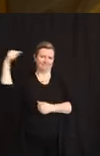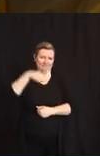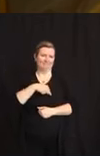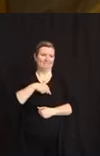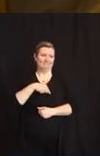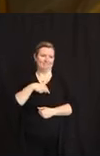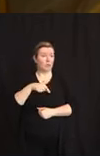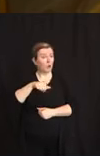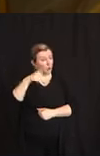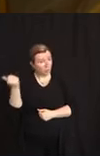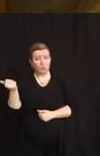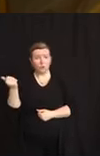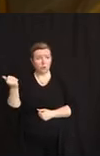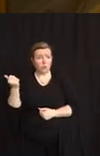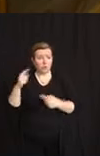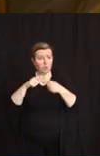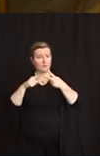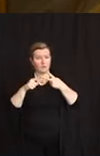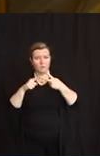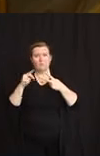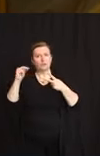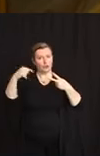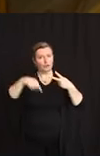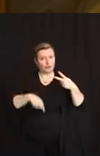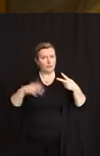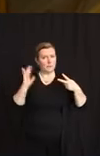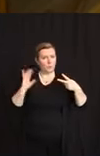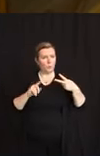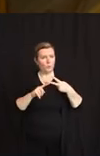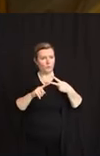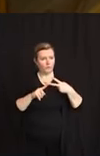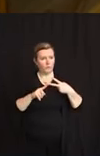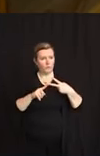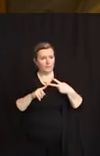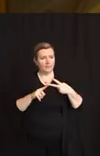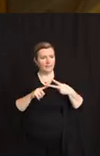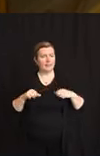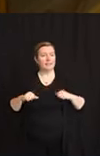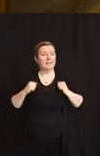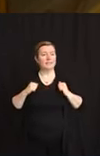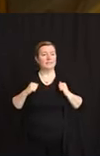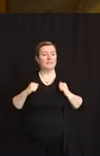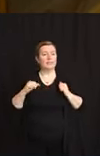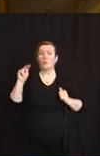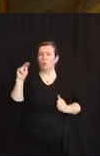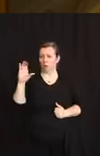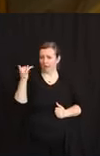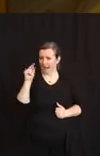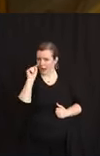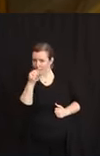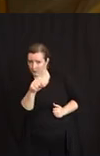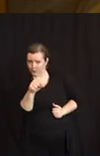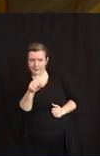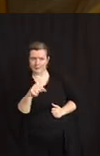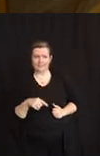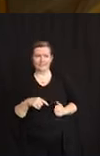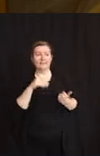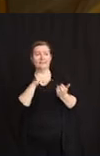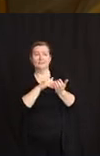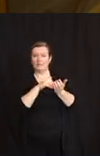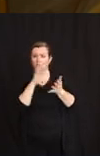help and traveled from his home in North Carolina to give back to his home state. He will be the Chief